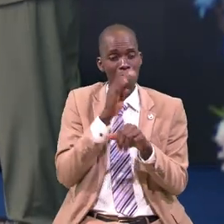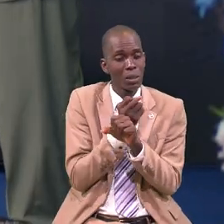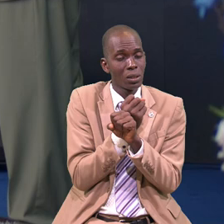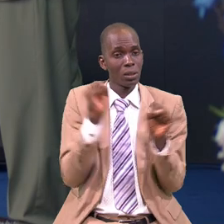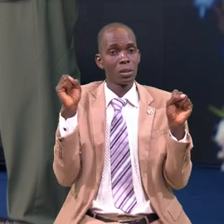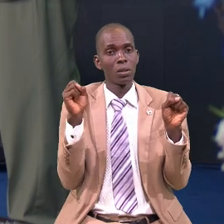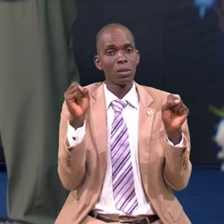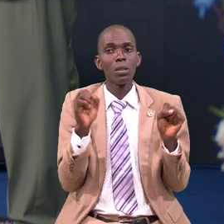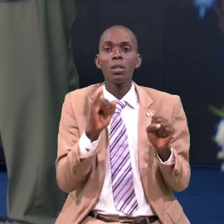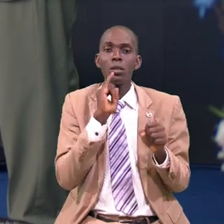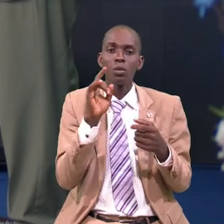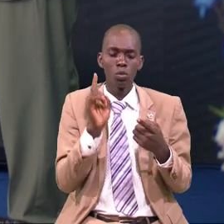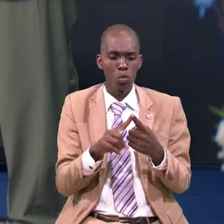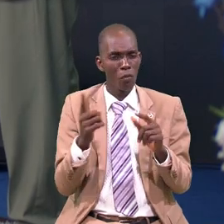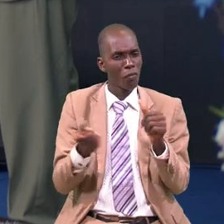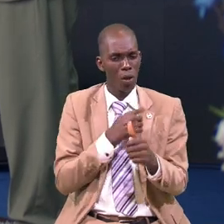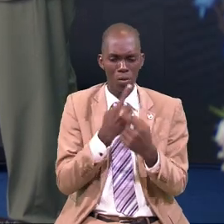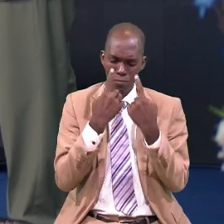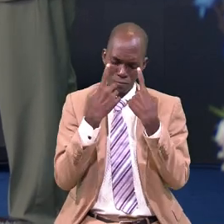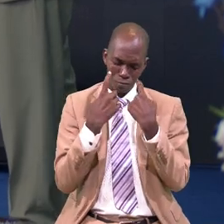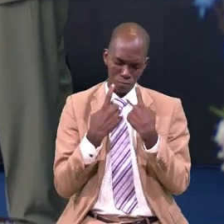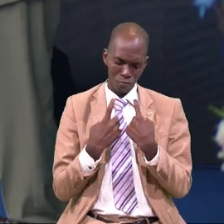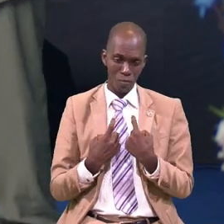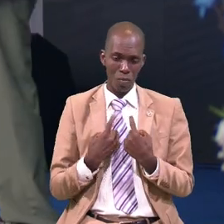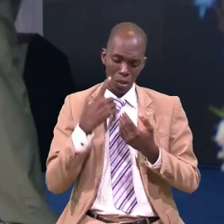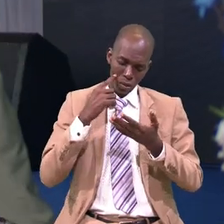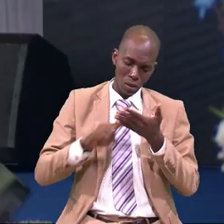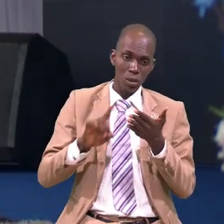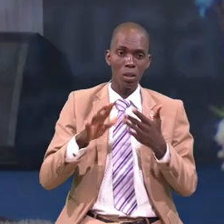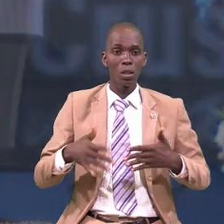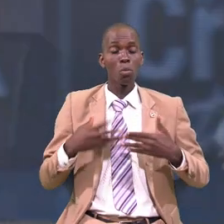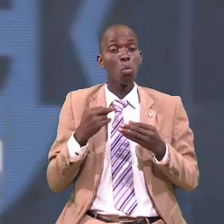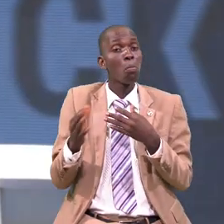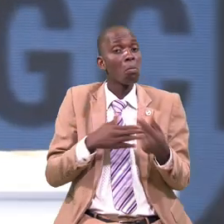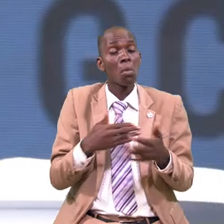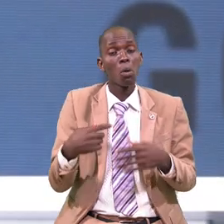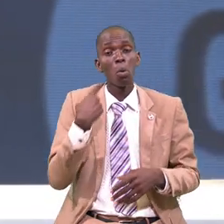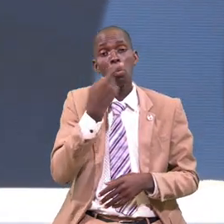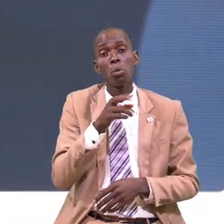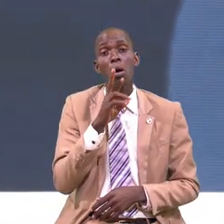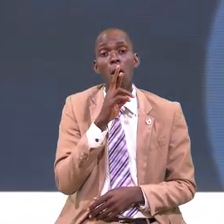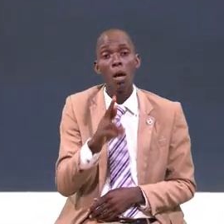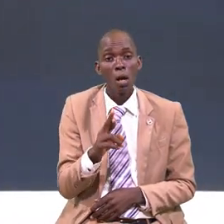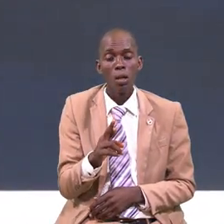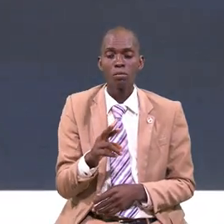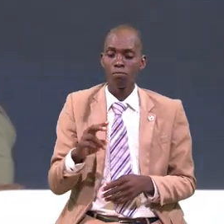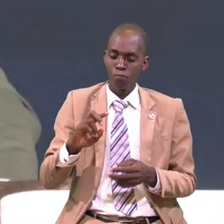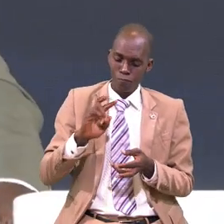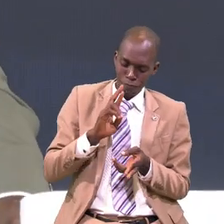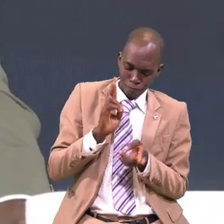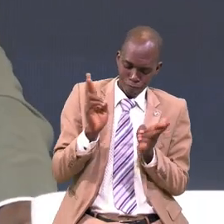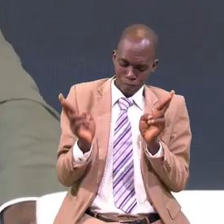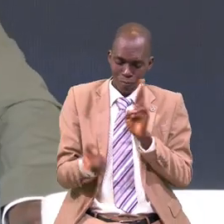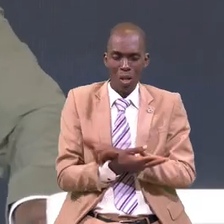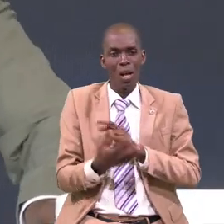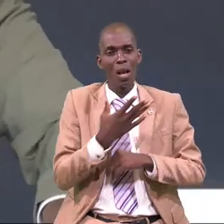saved is to look at your life, no matter who you are, to turn and to repent and to believe